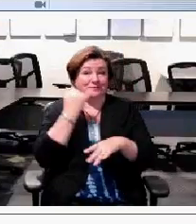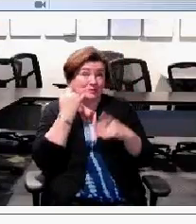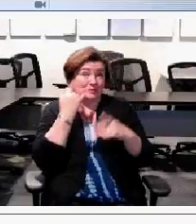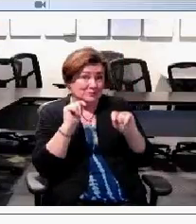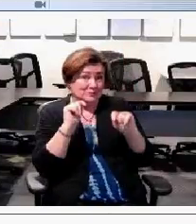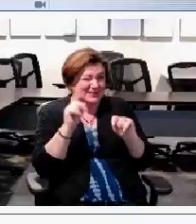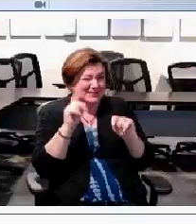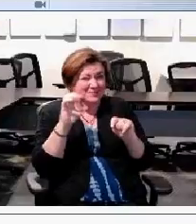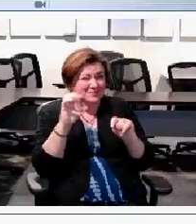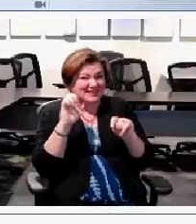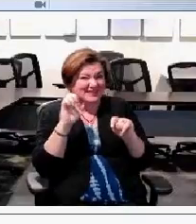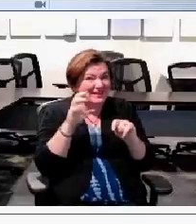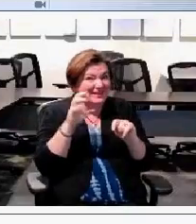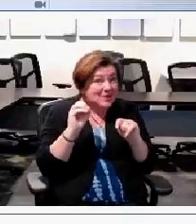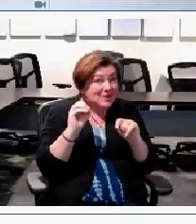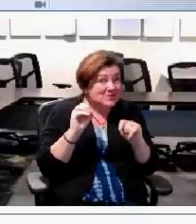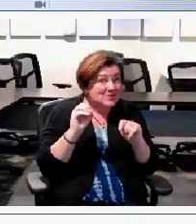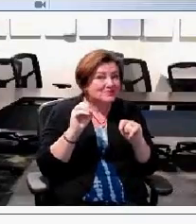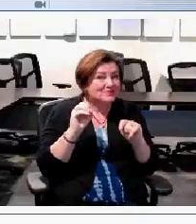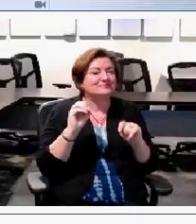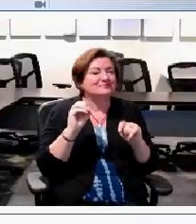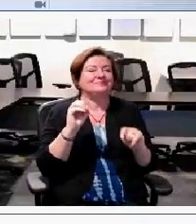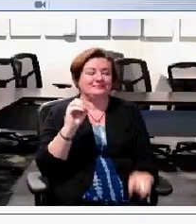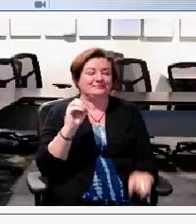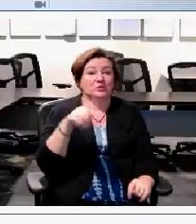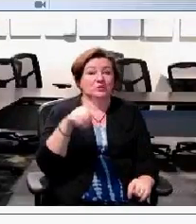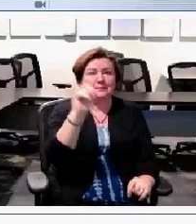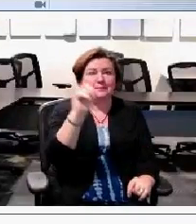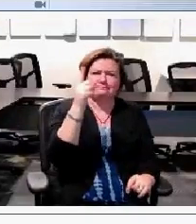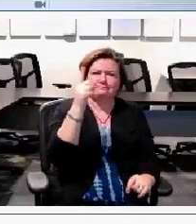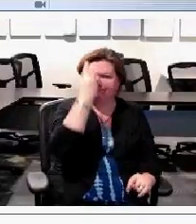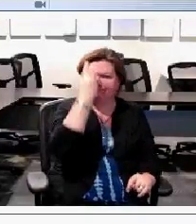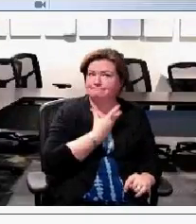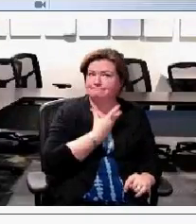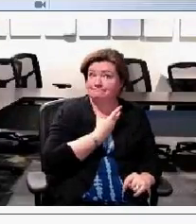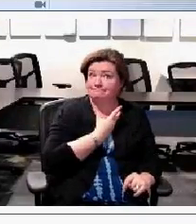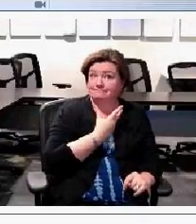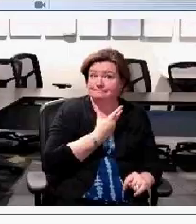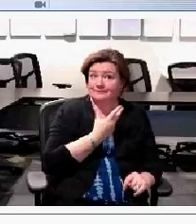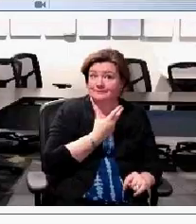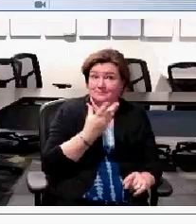okay? I just want somebody to tell me whether you can hear this. So, can you start talking?